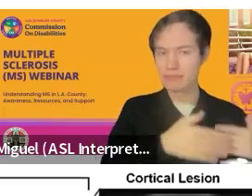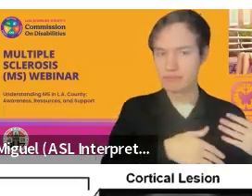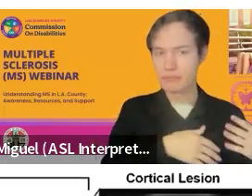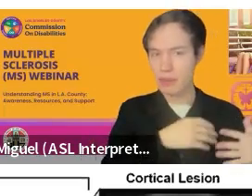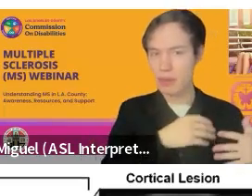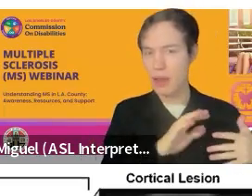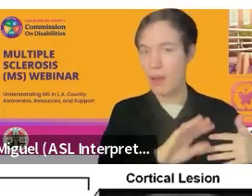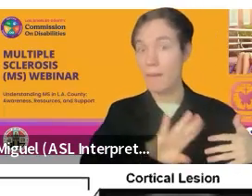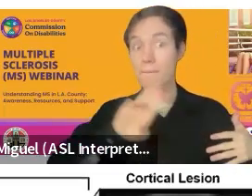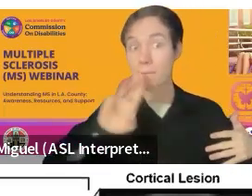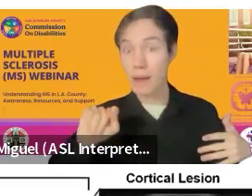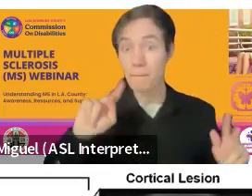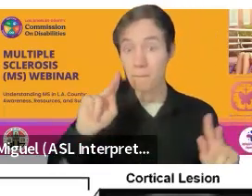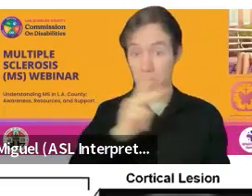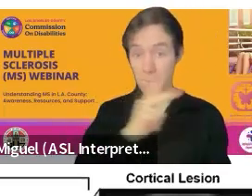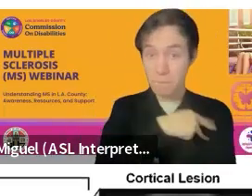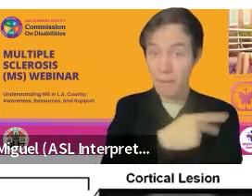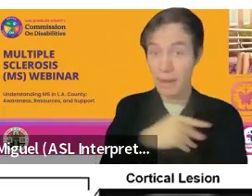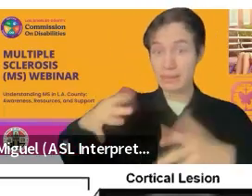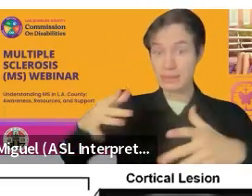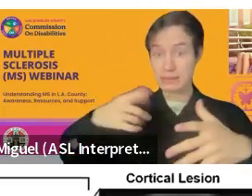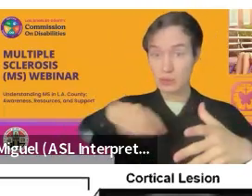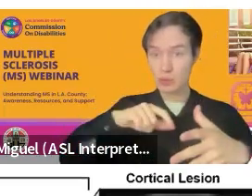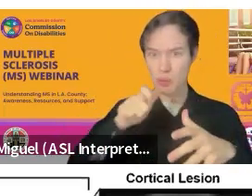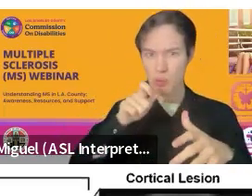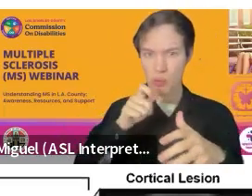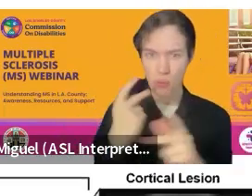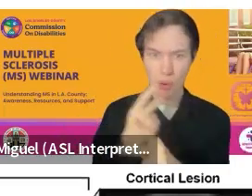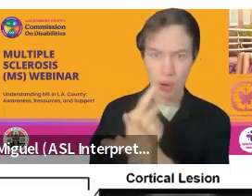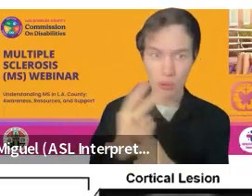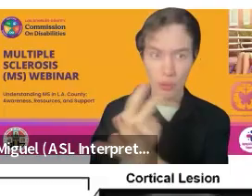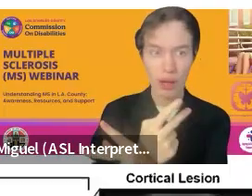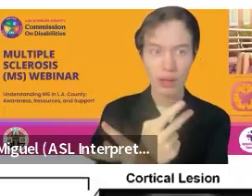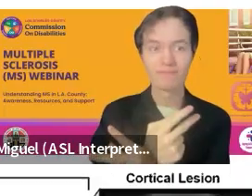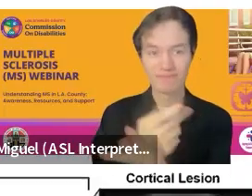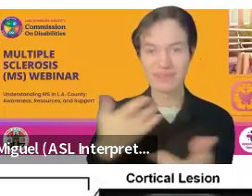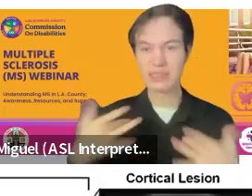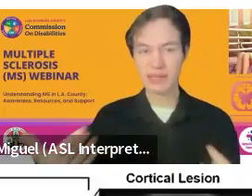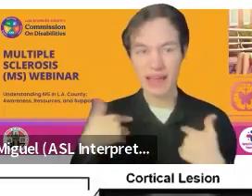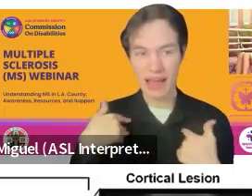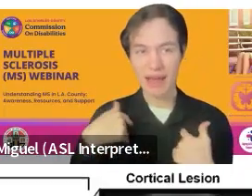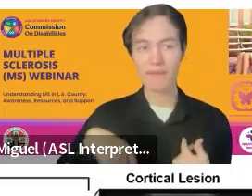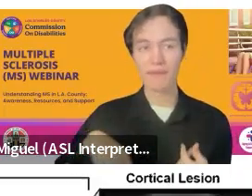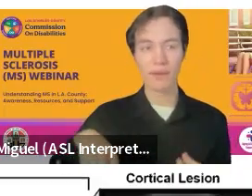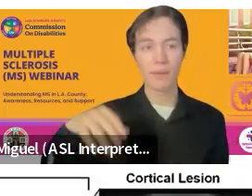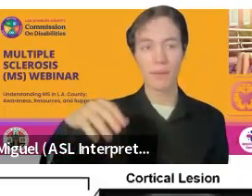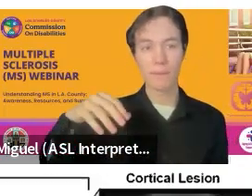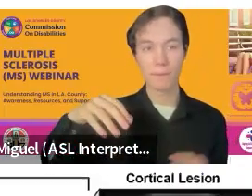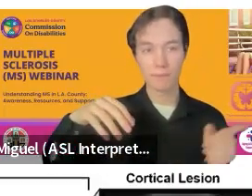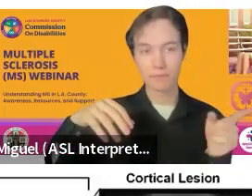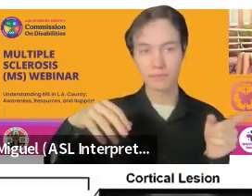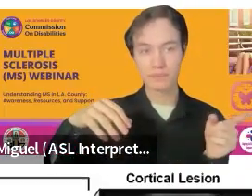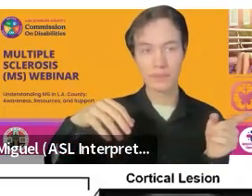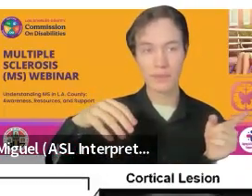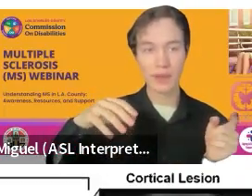a more progressive course have these chronic lesions with this little rim of immune cells, specifically the